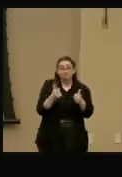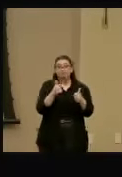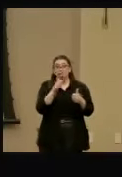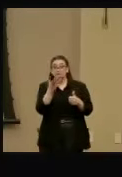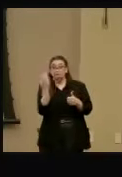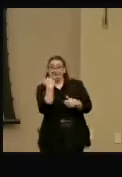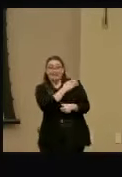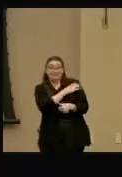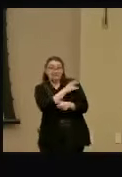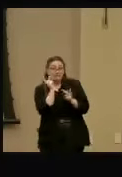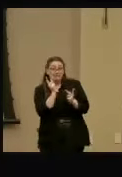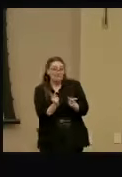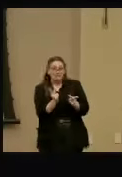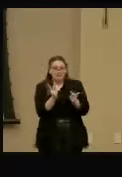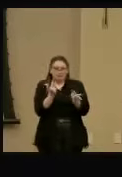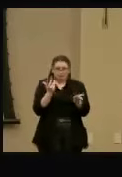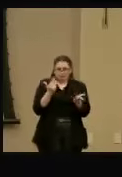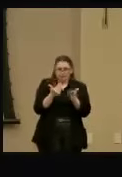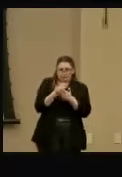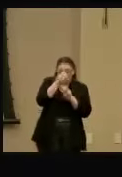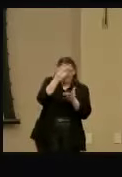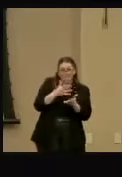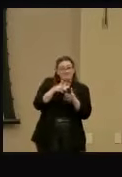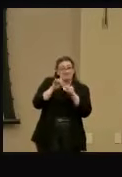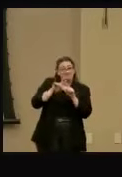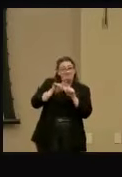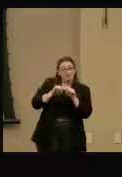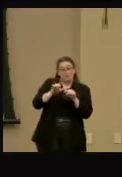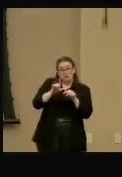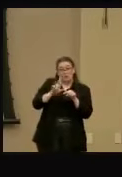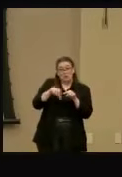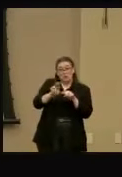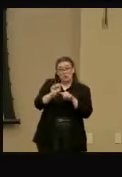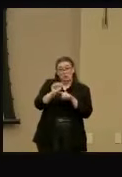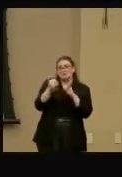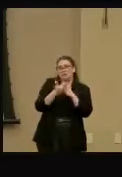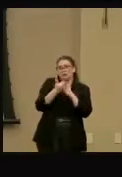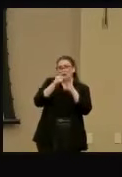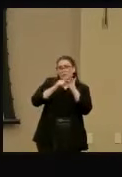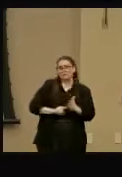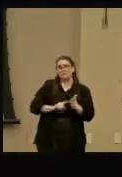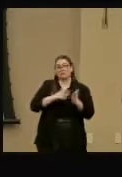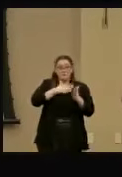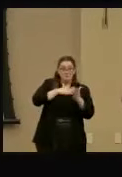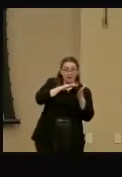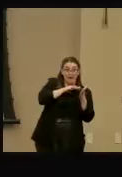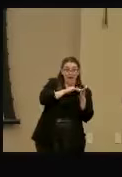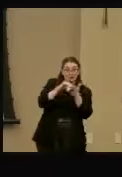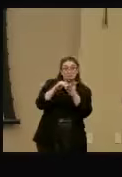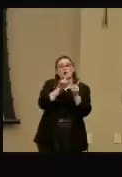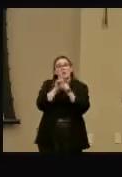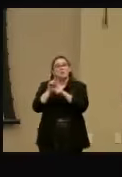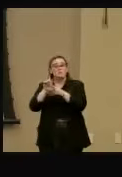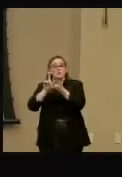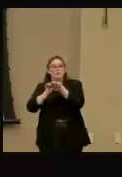clinic visit? And usually how the actual lupus is, from what we know in the literature, even some of the research that I have done, lupus disease